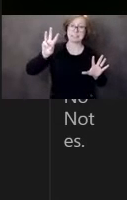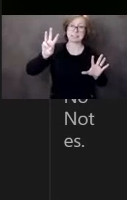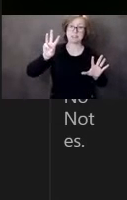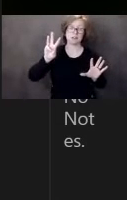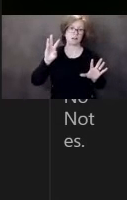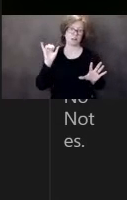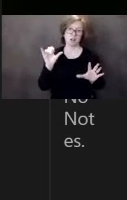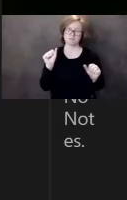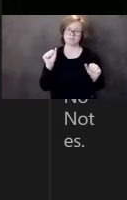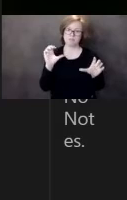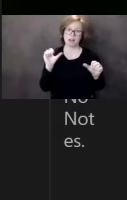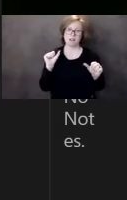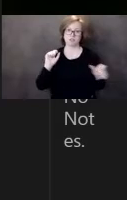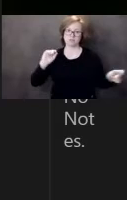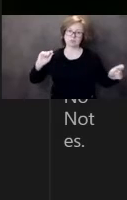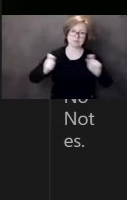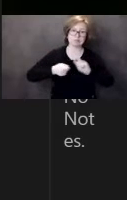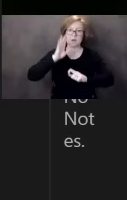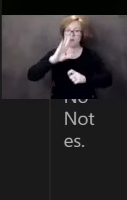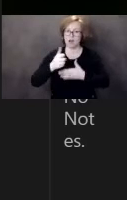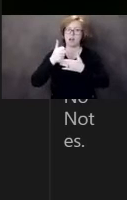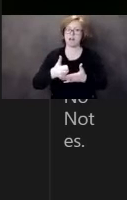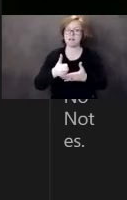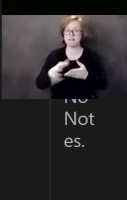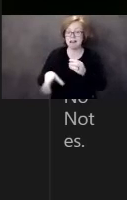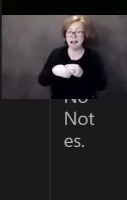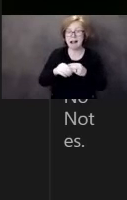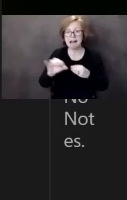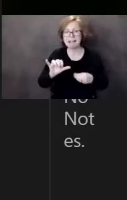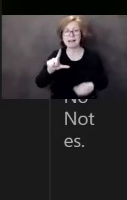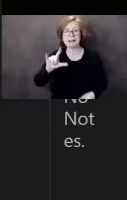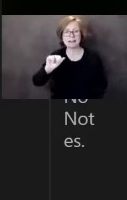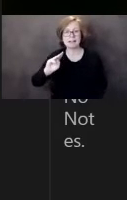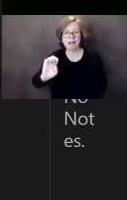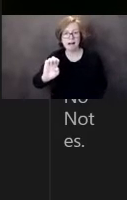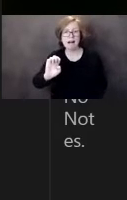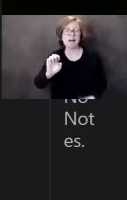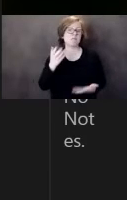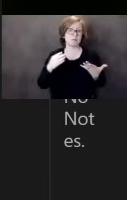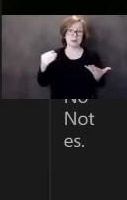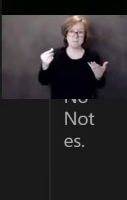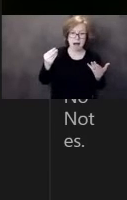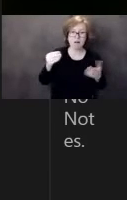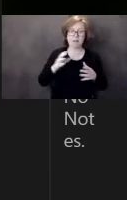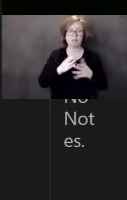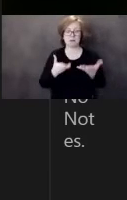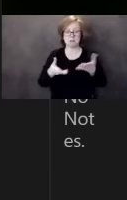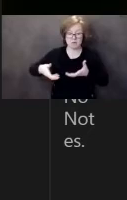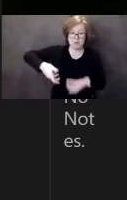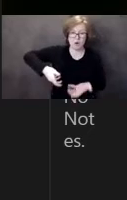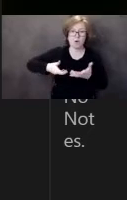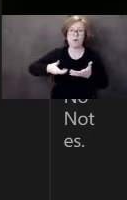little bit of investment in material like lime, whether that's powdered lime or from a bag,